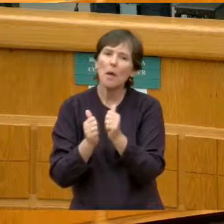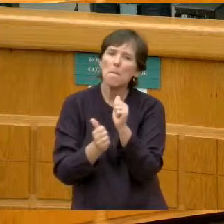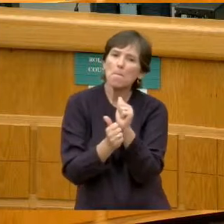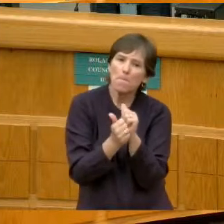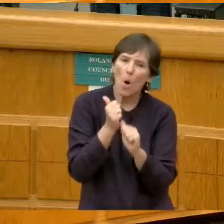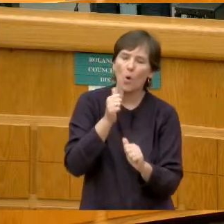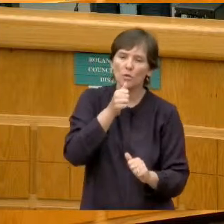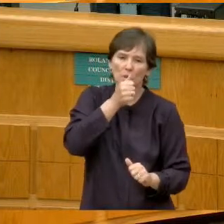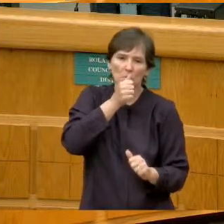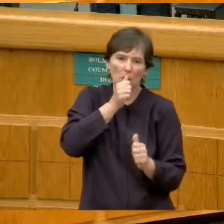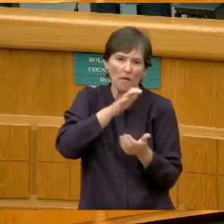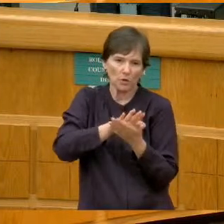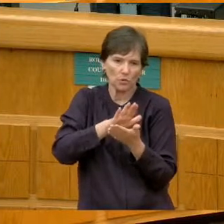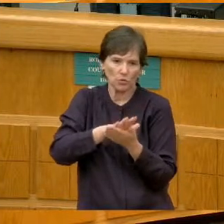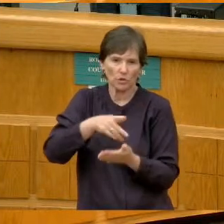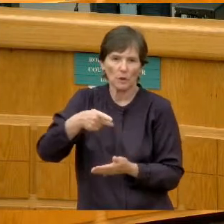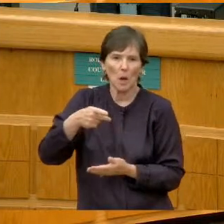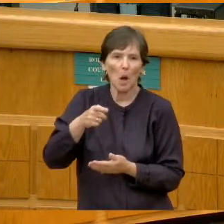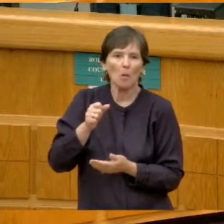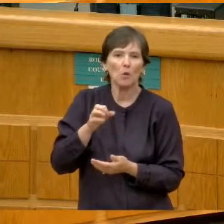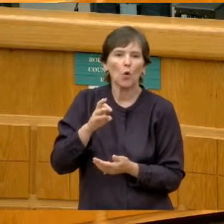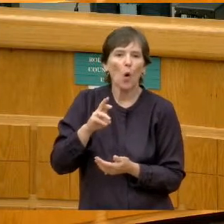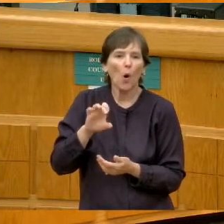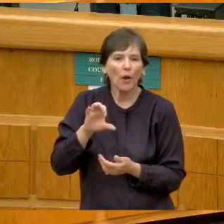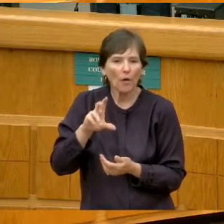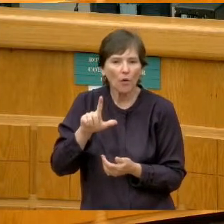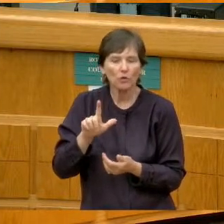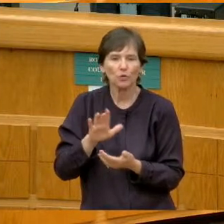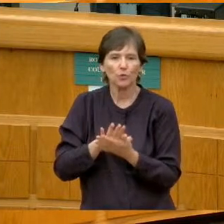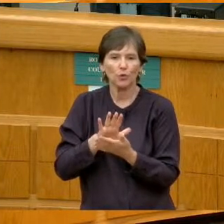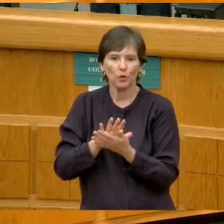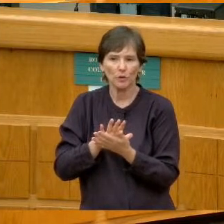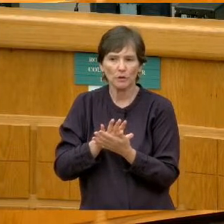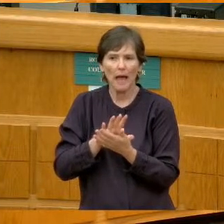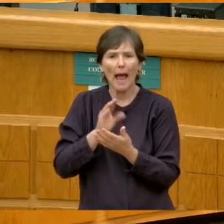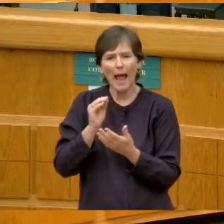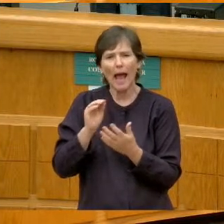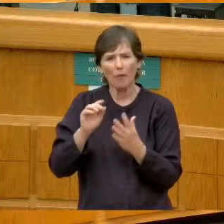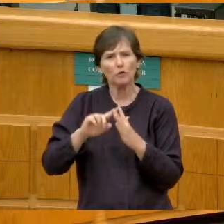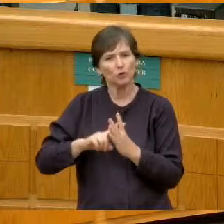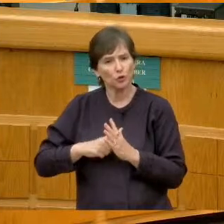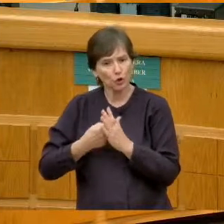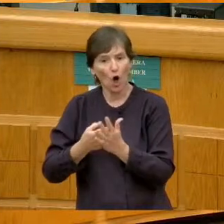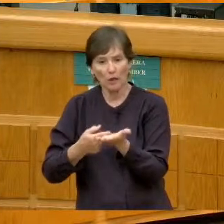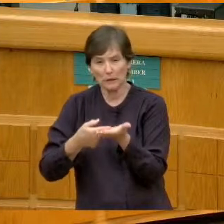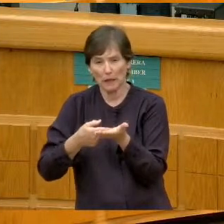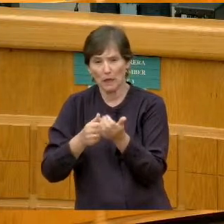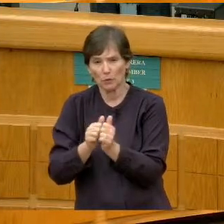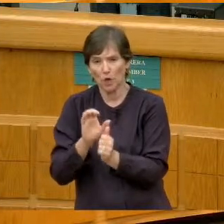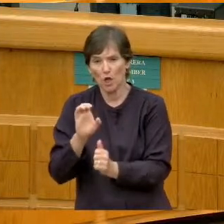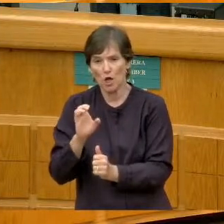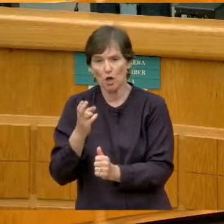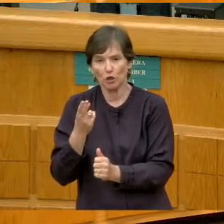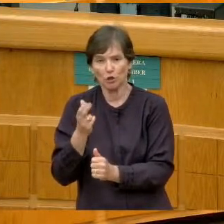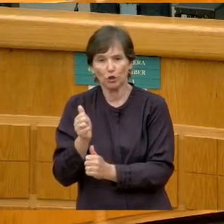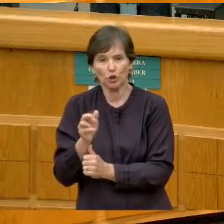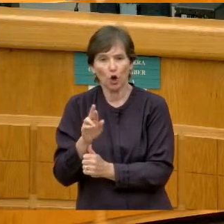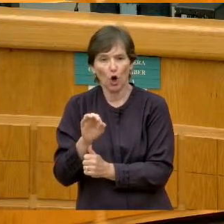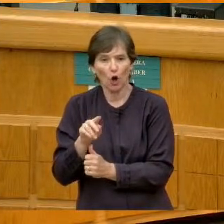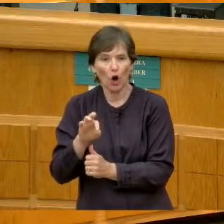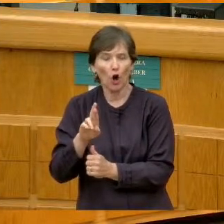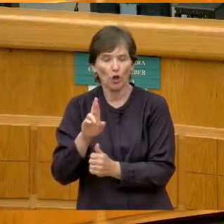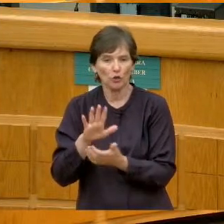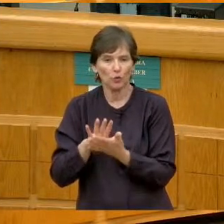them today. And we have begun the conversations with charter schools. And so let me begin with charter schools. Charter